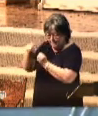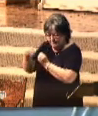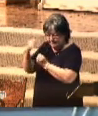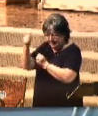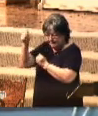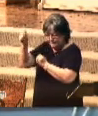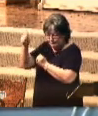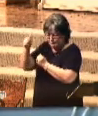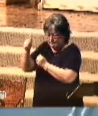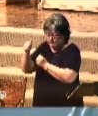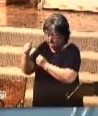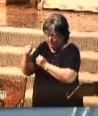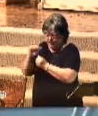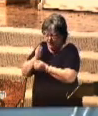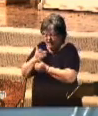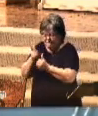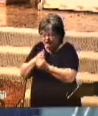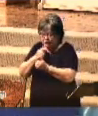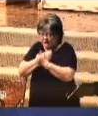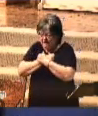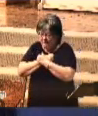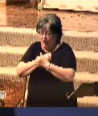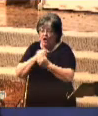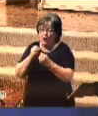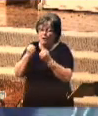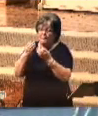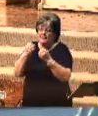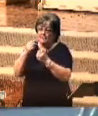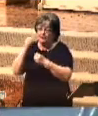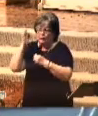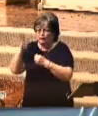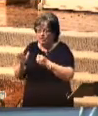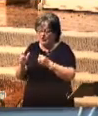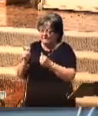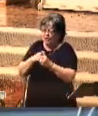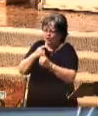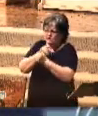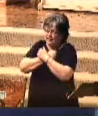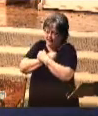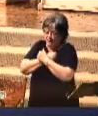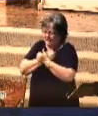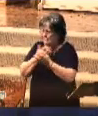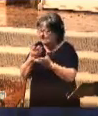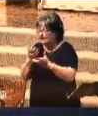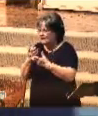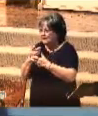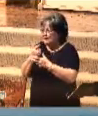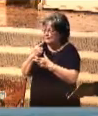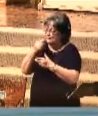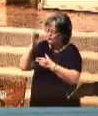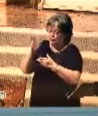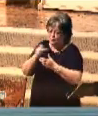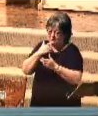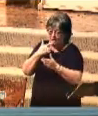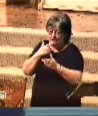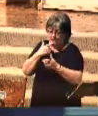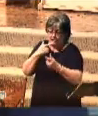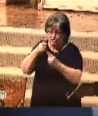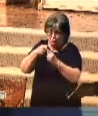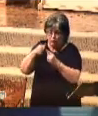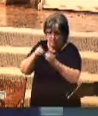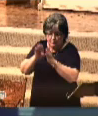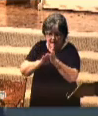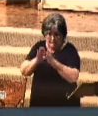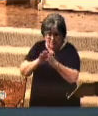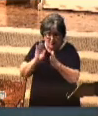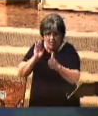Our first love. Oh, I've heard a lot of preachers try to nail that down to certain things, you know, first love. According to the Word of God,